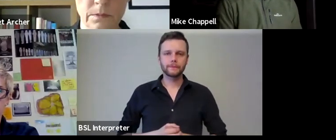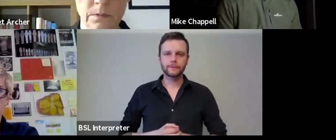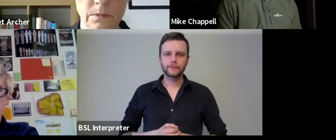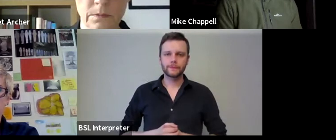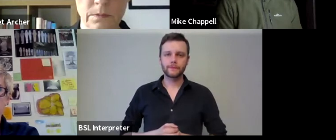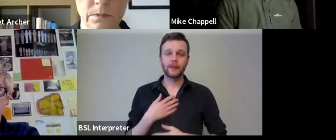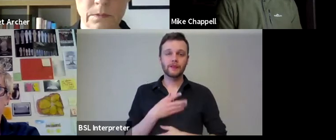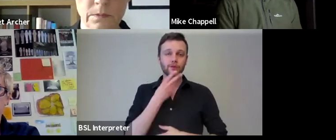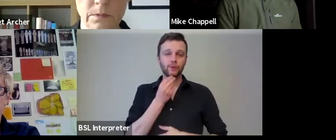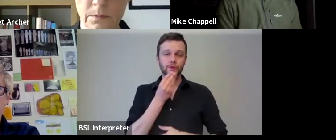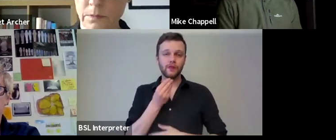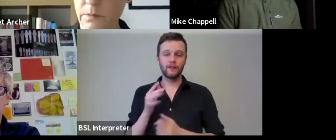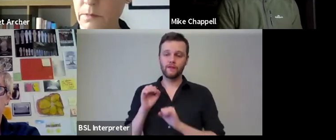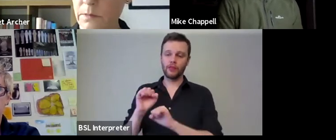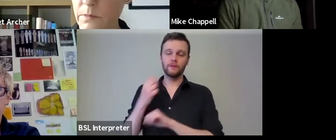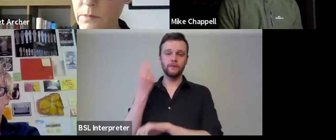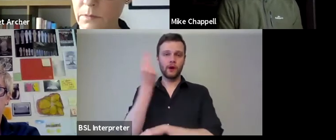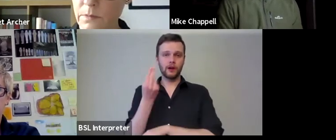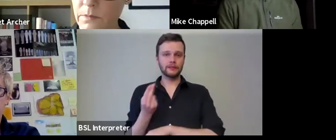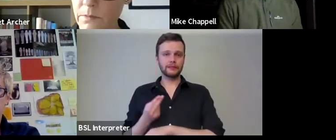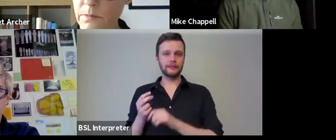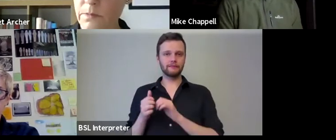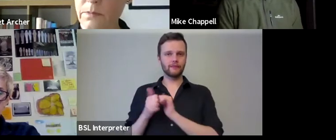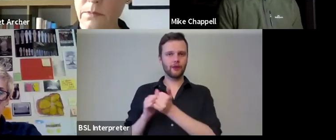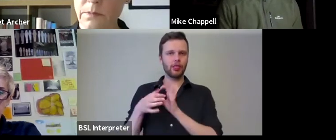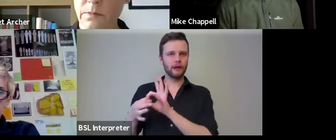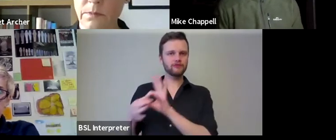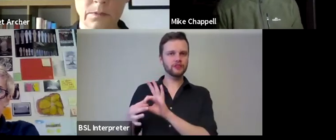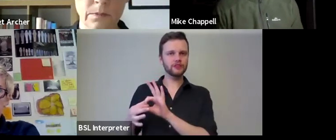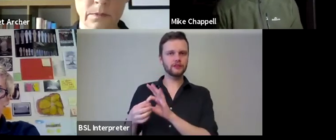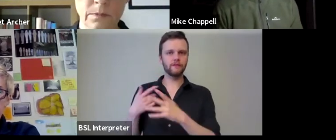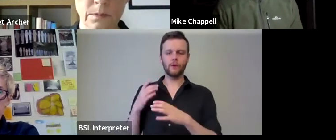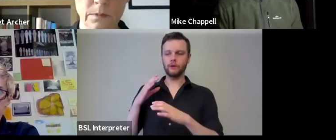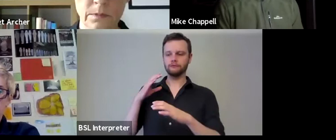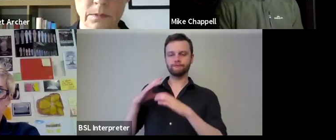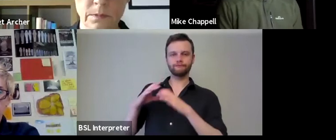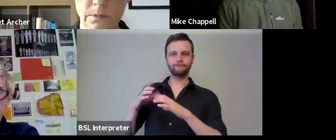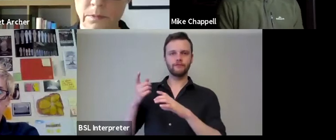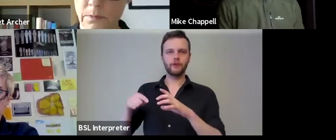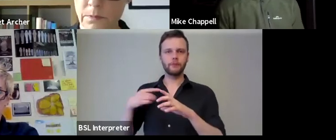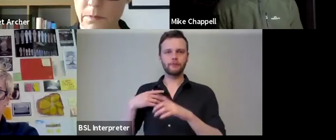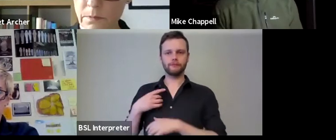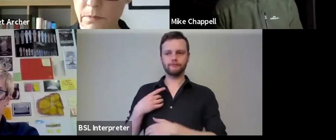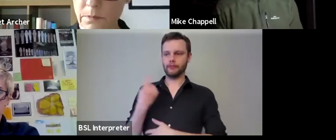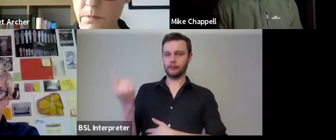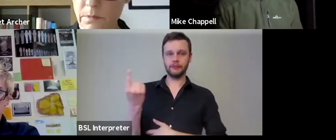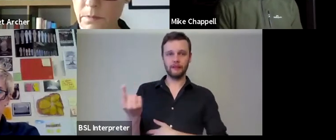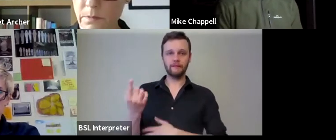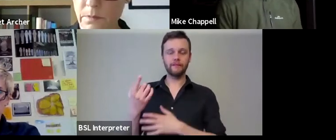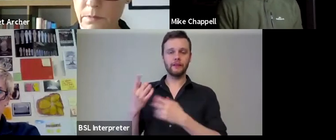It's useful for them in artistic collaborations as well, between communicating between themselves, other